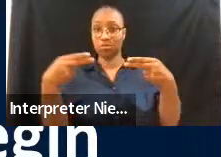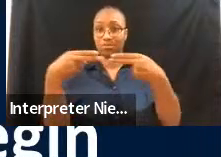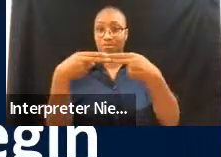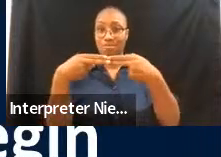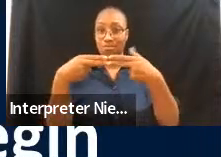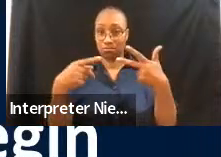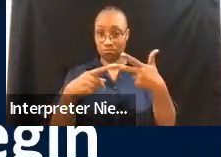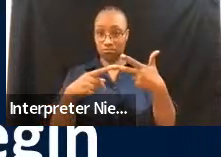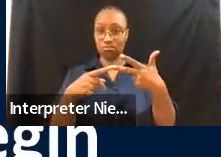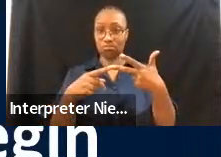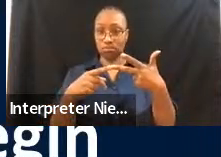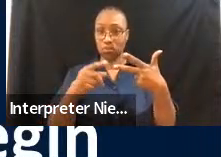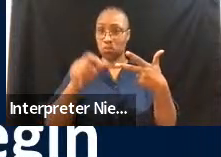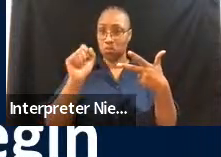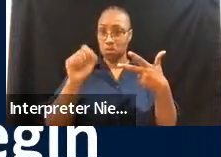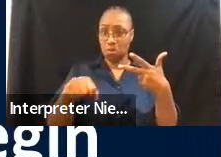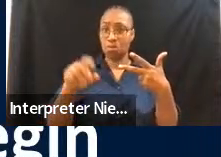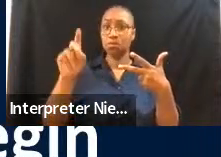www.access-board.gov. That is